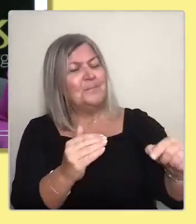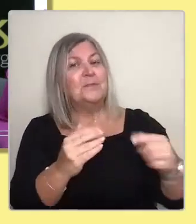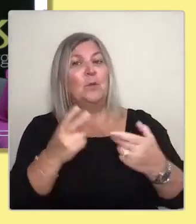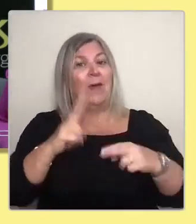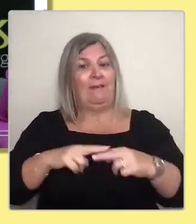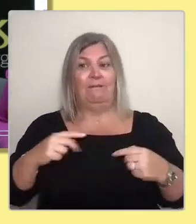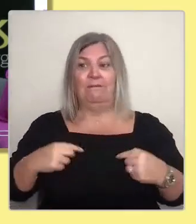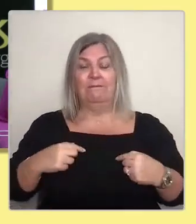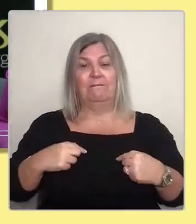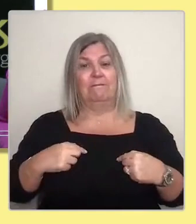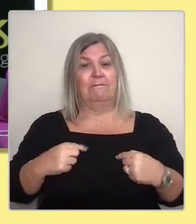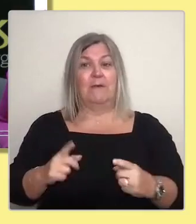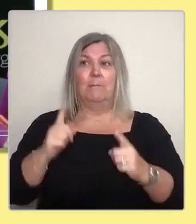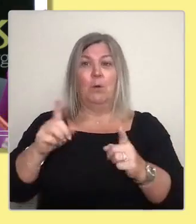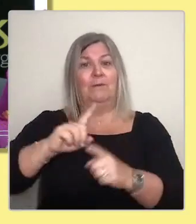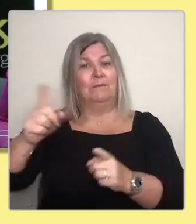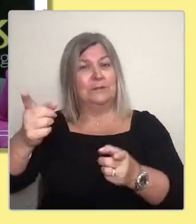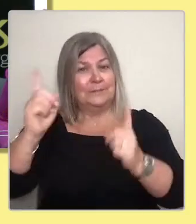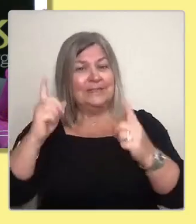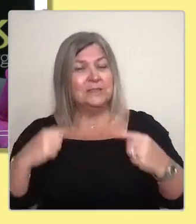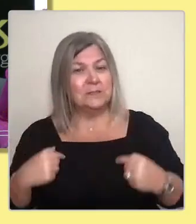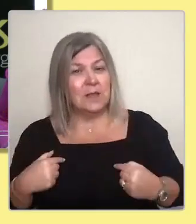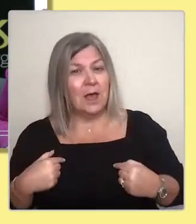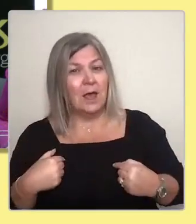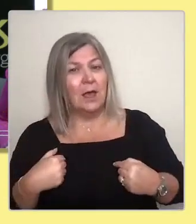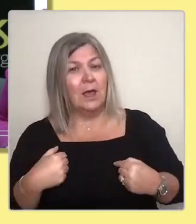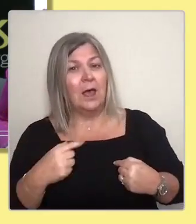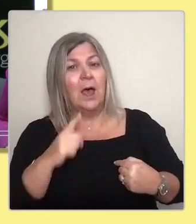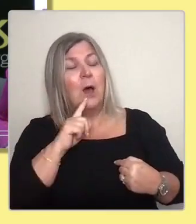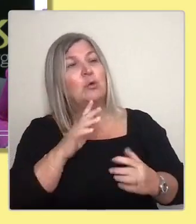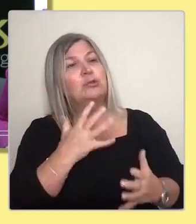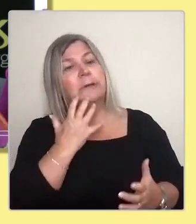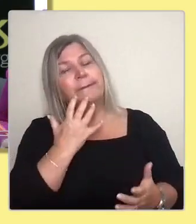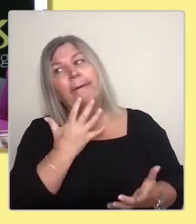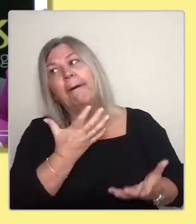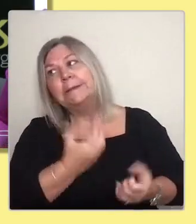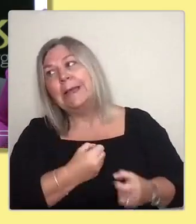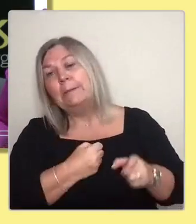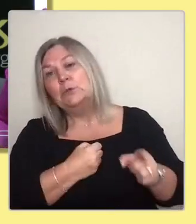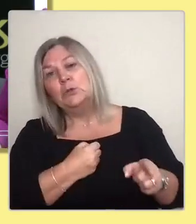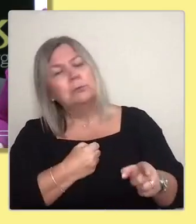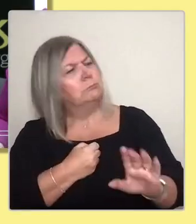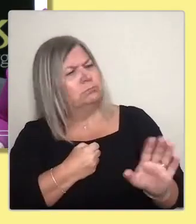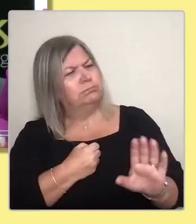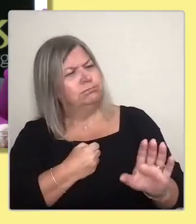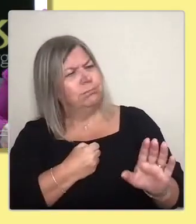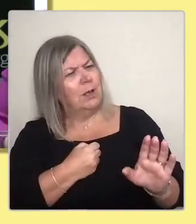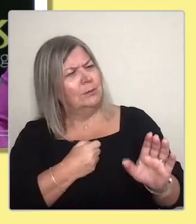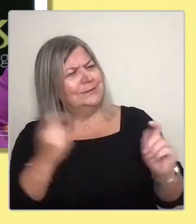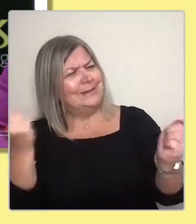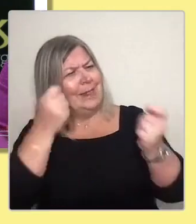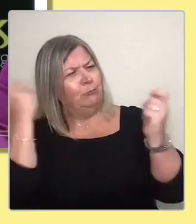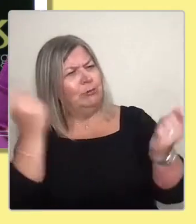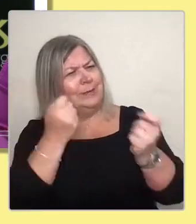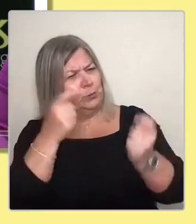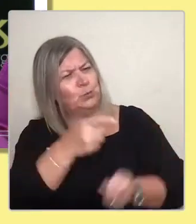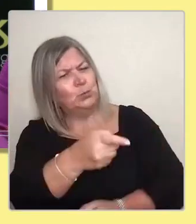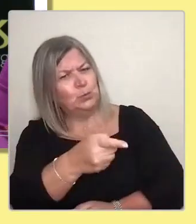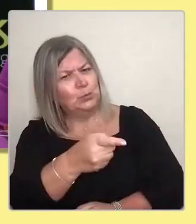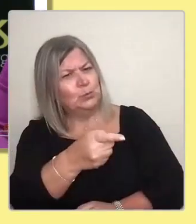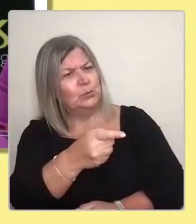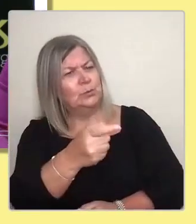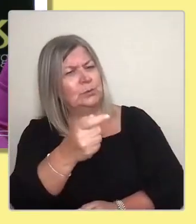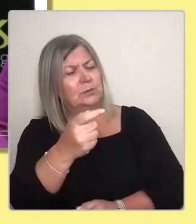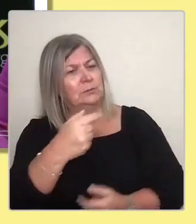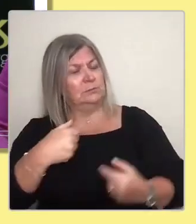just tolerate you, I would celebrate you. We are here to celebrate our diversity. That's what makes our country so great. I'm a product